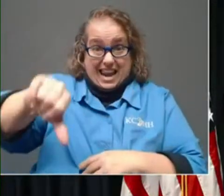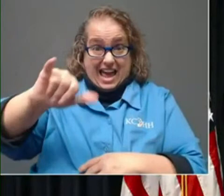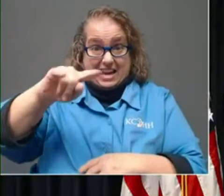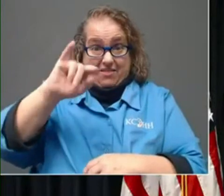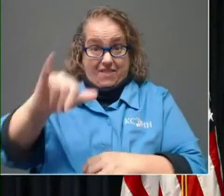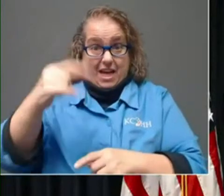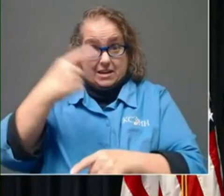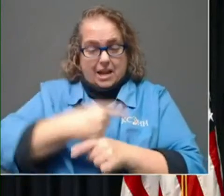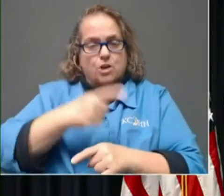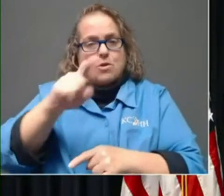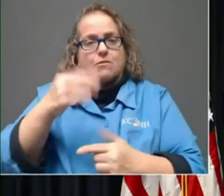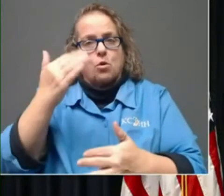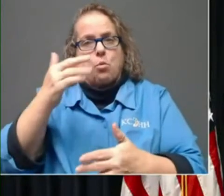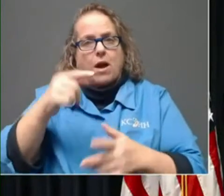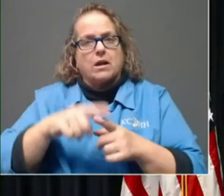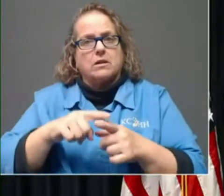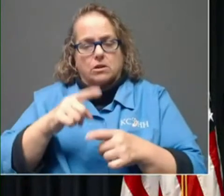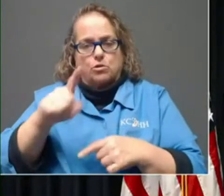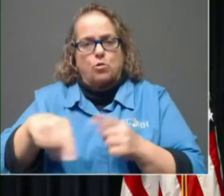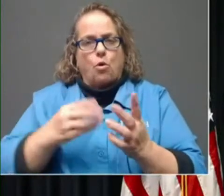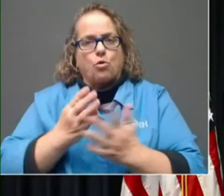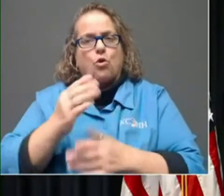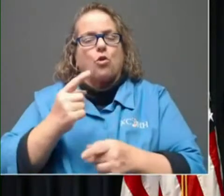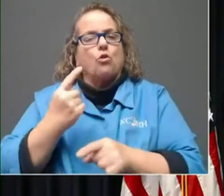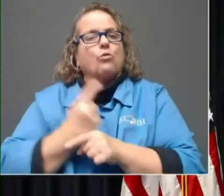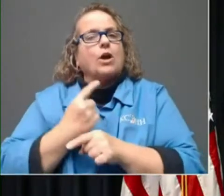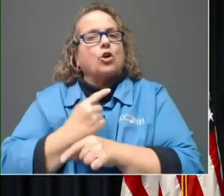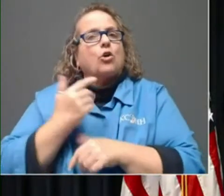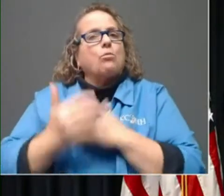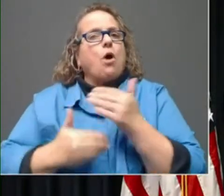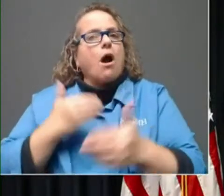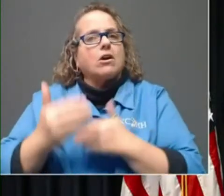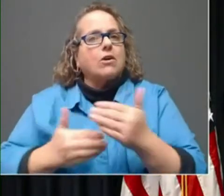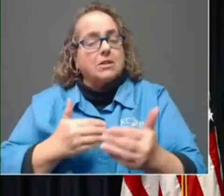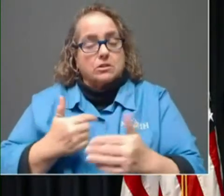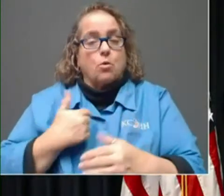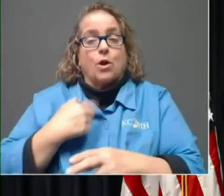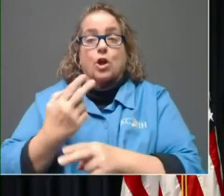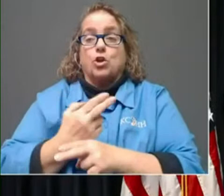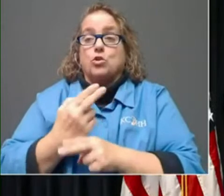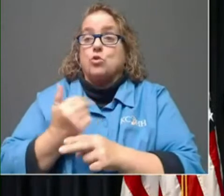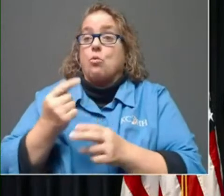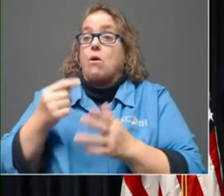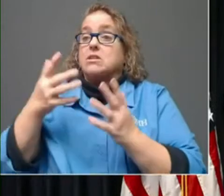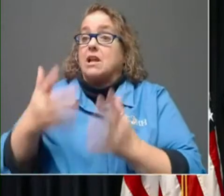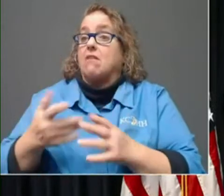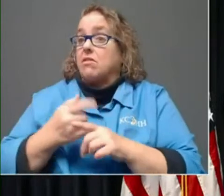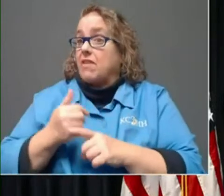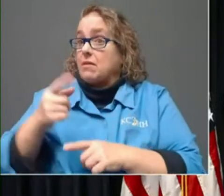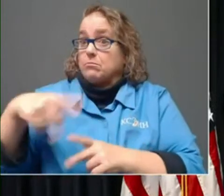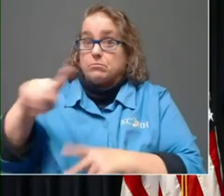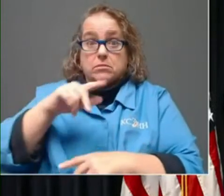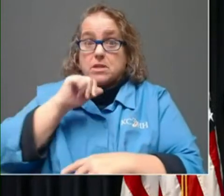have and use any amount that is left over for those that are willing to